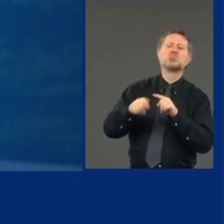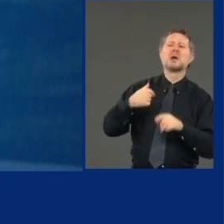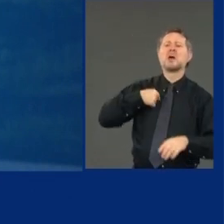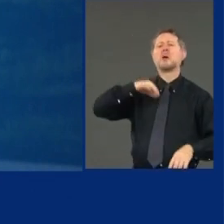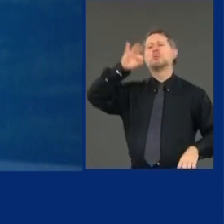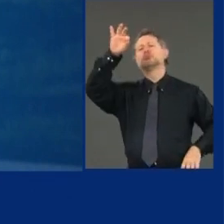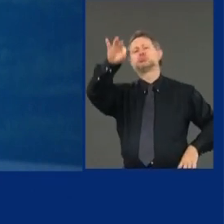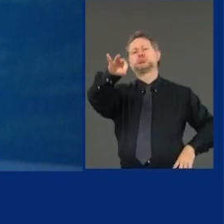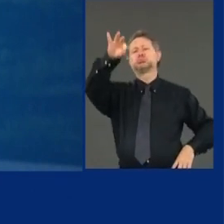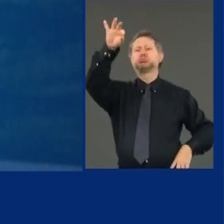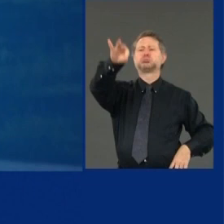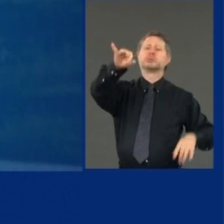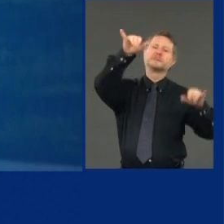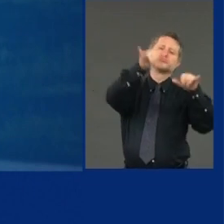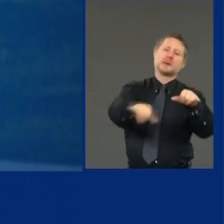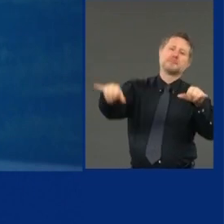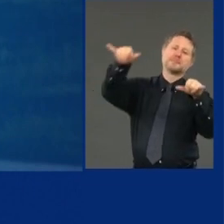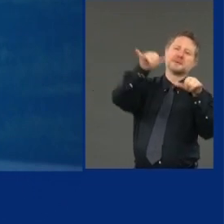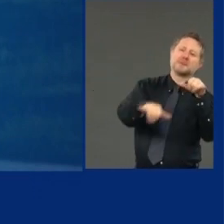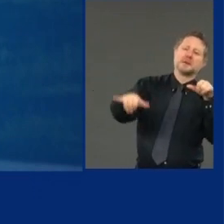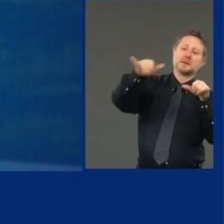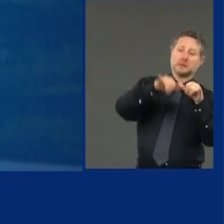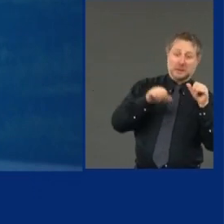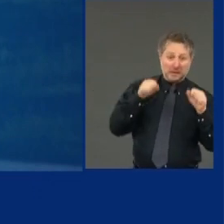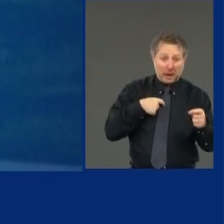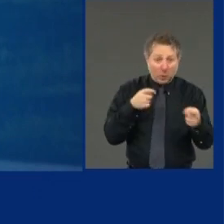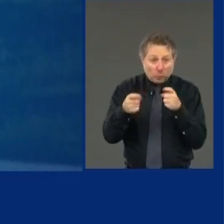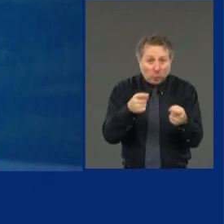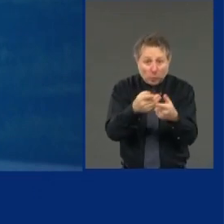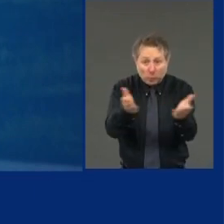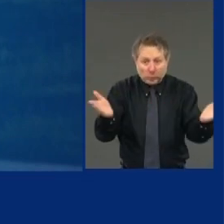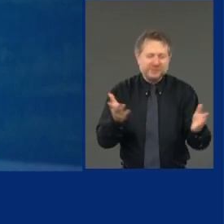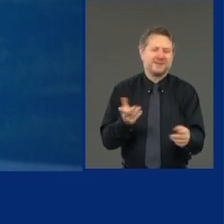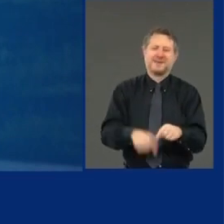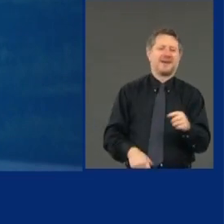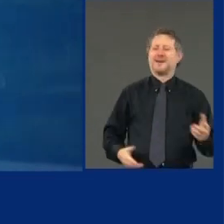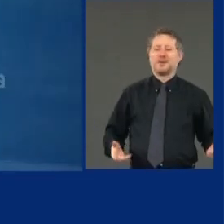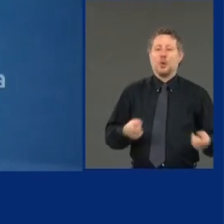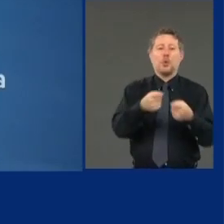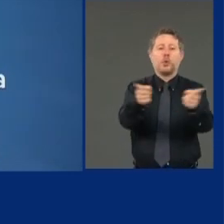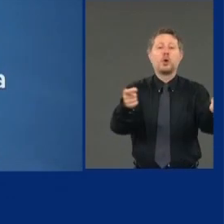want. I can't control it. People can control it.